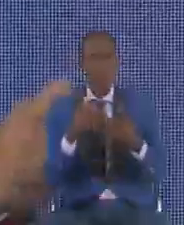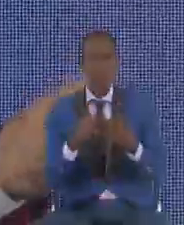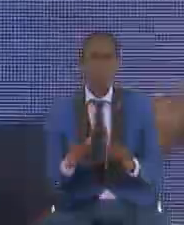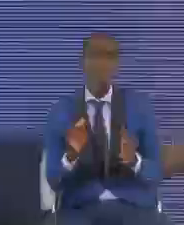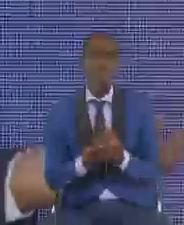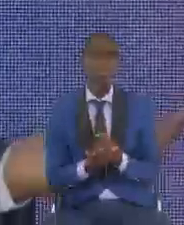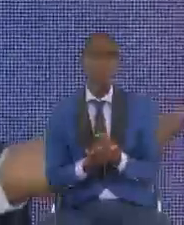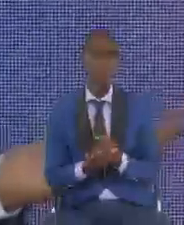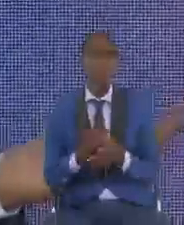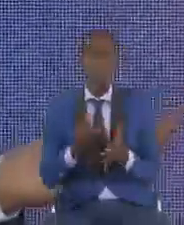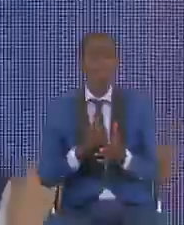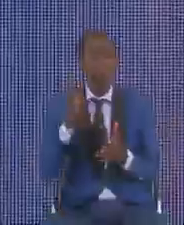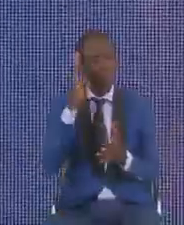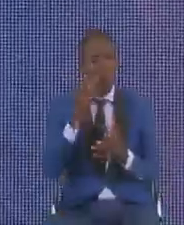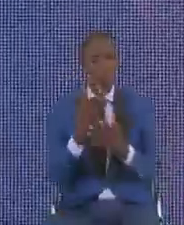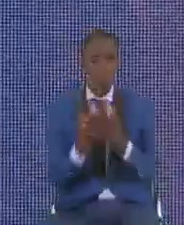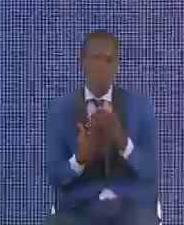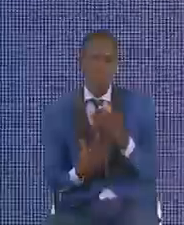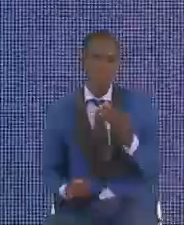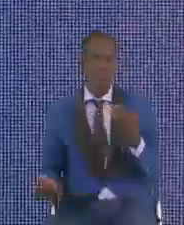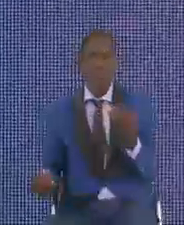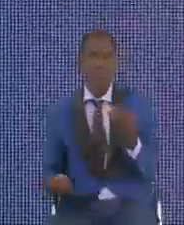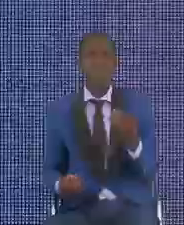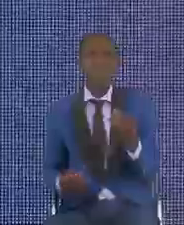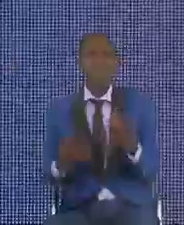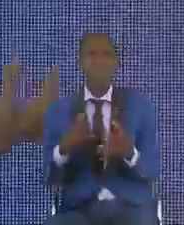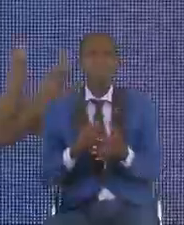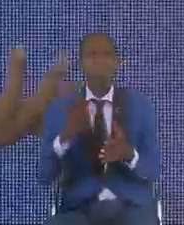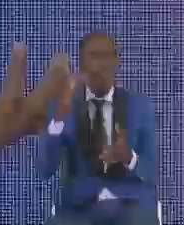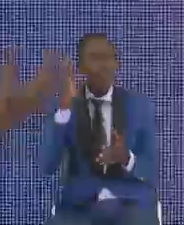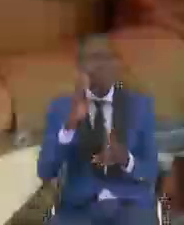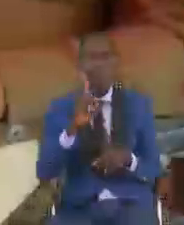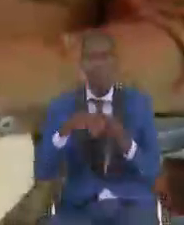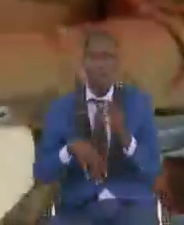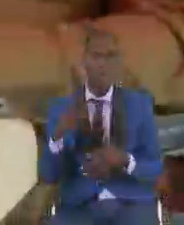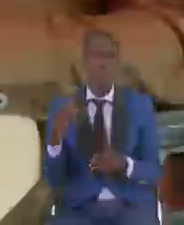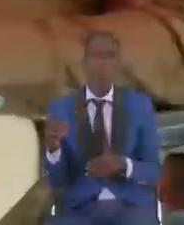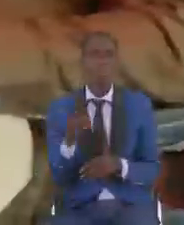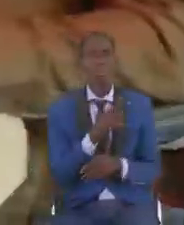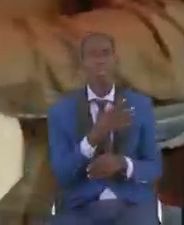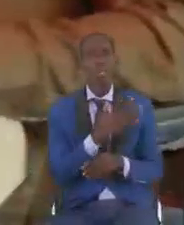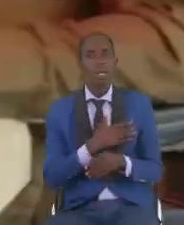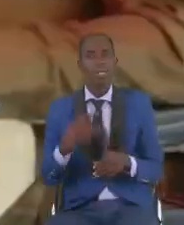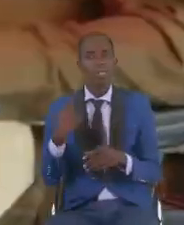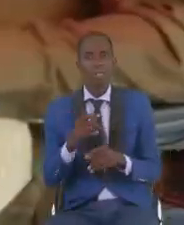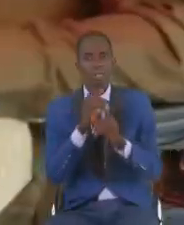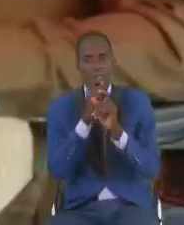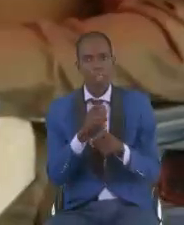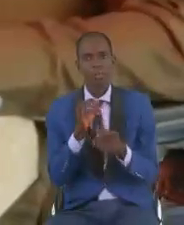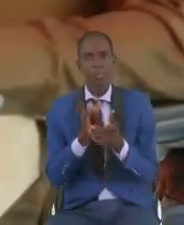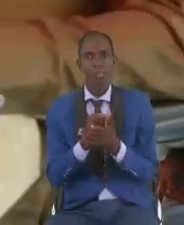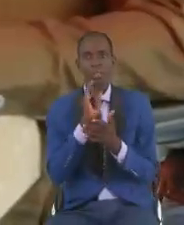will atrophy. That means it will get out of use, and the gift that is